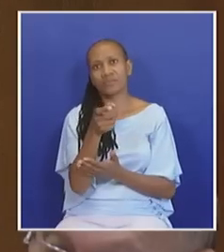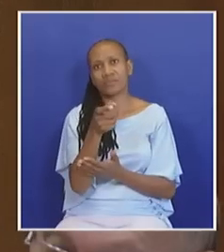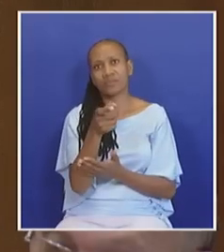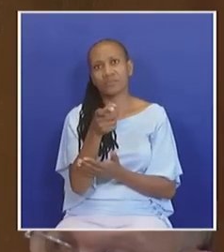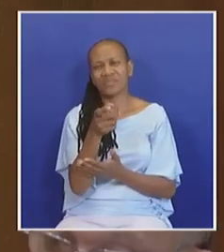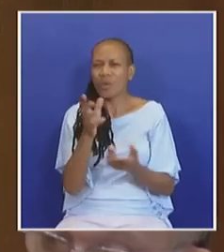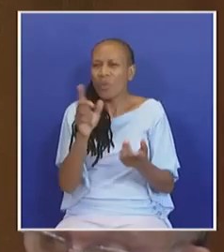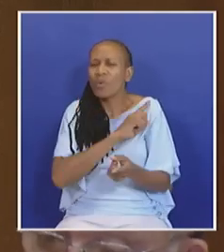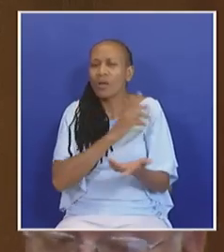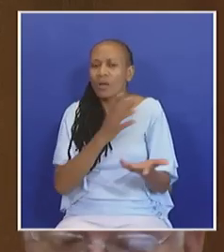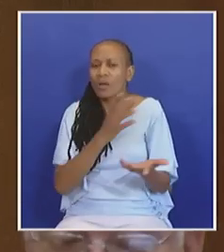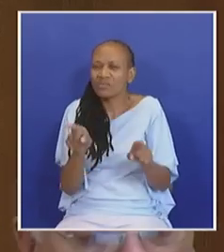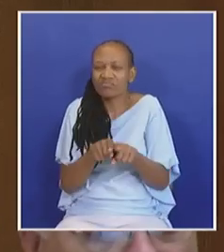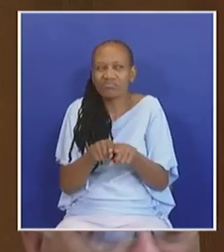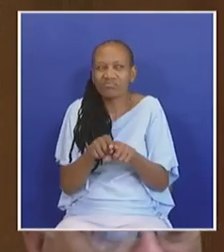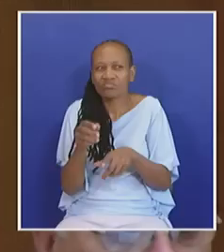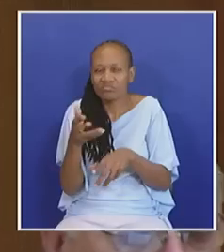almost